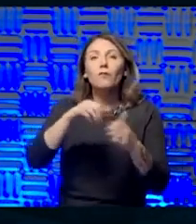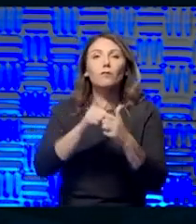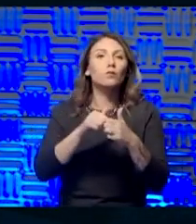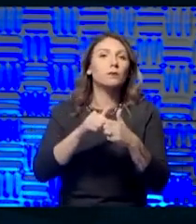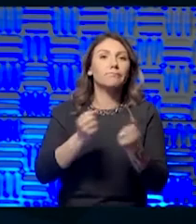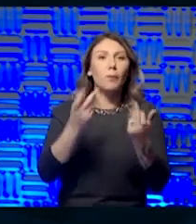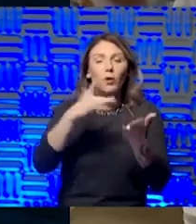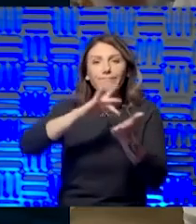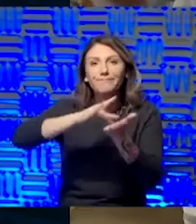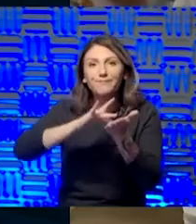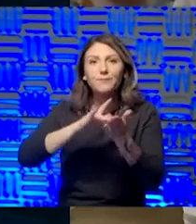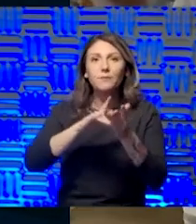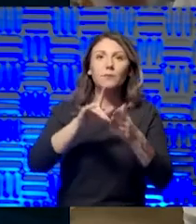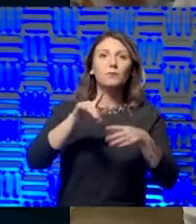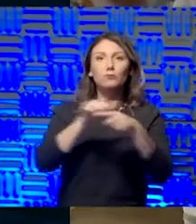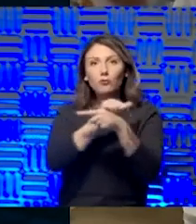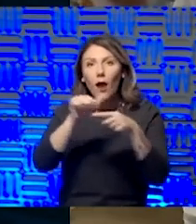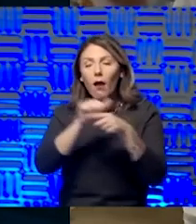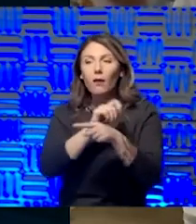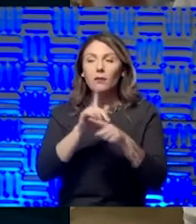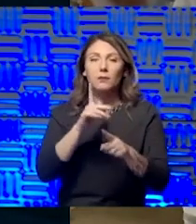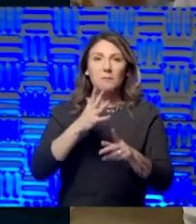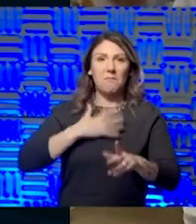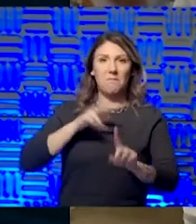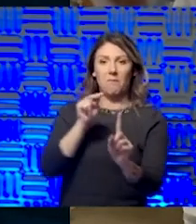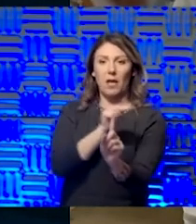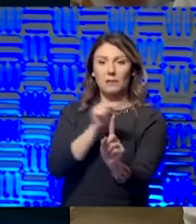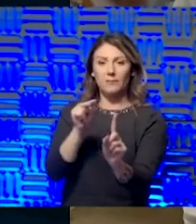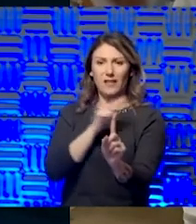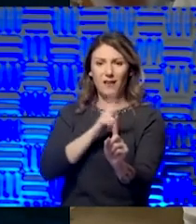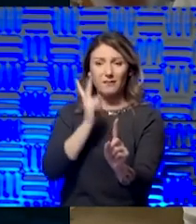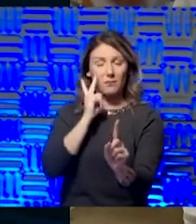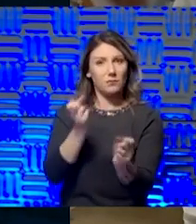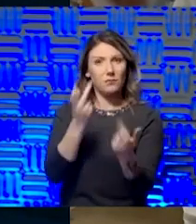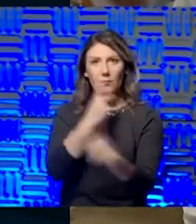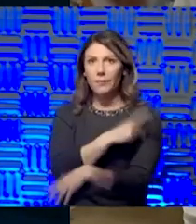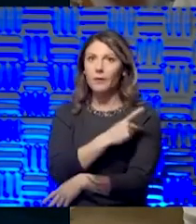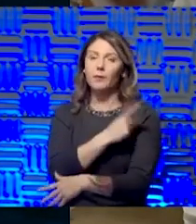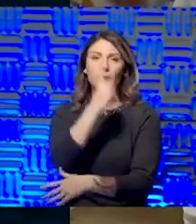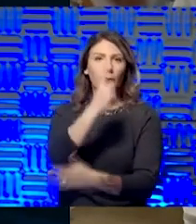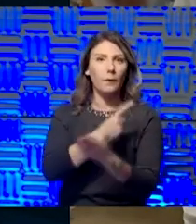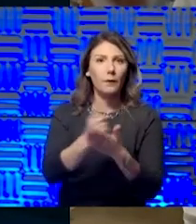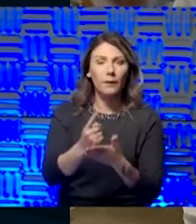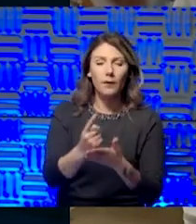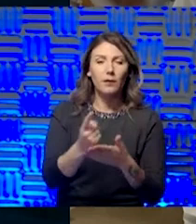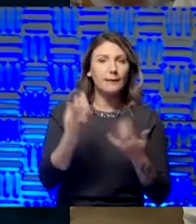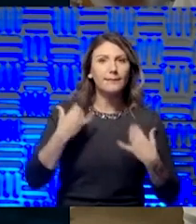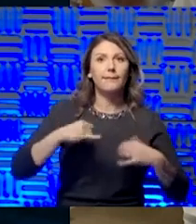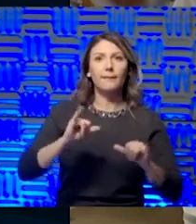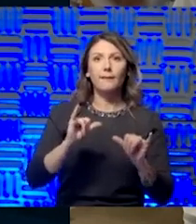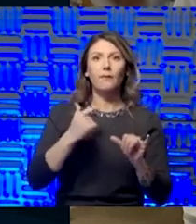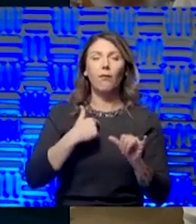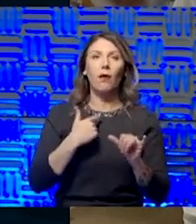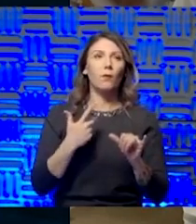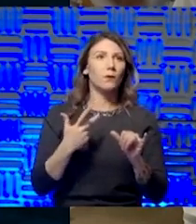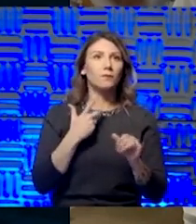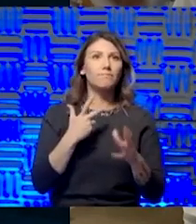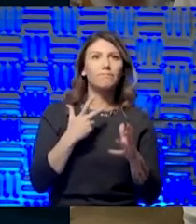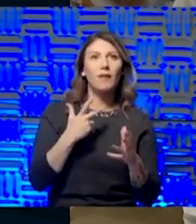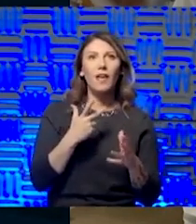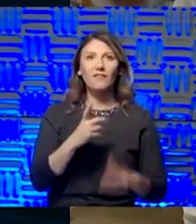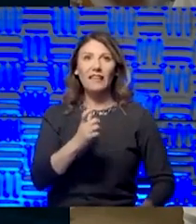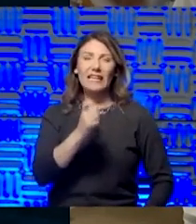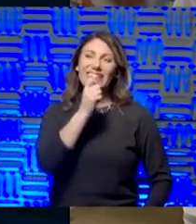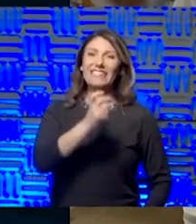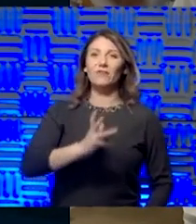one thing I have to say from my standpoint. After, you know, seeing so many patients for a week, we still, and I would take kind of a informal